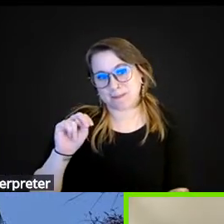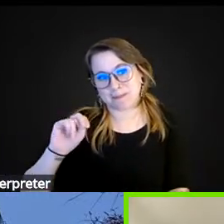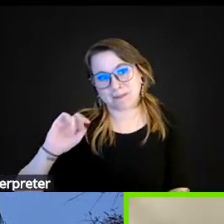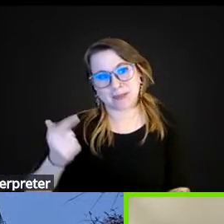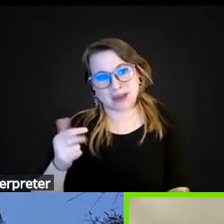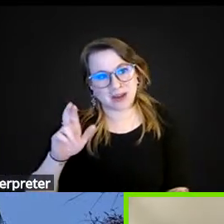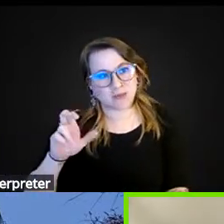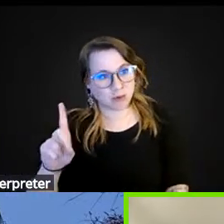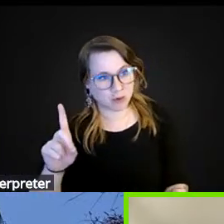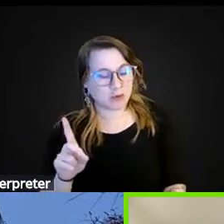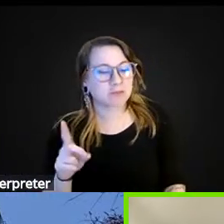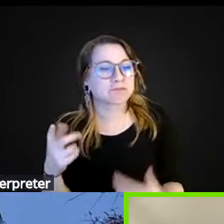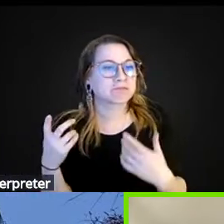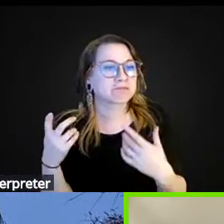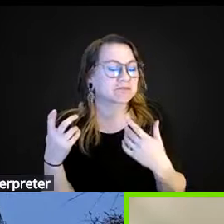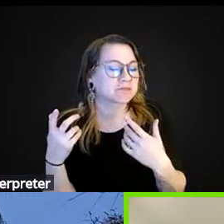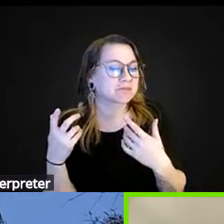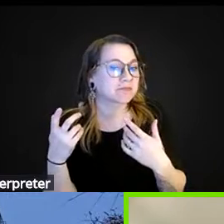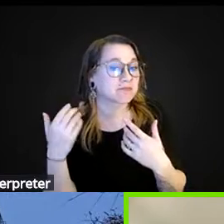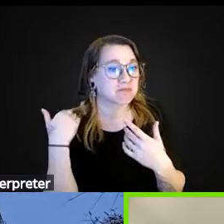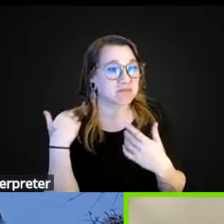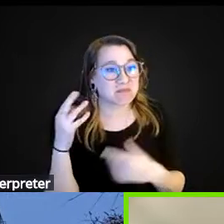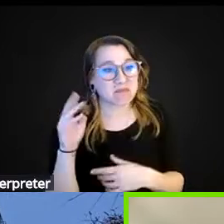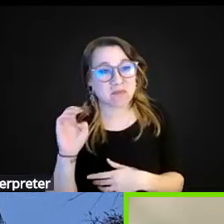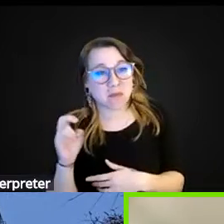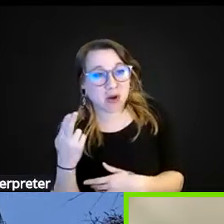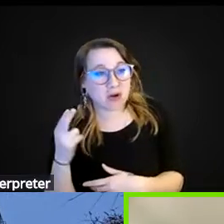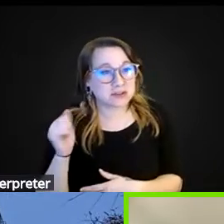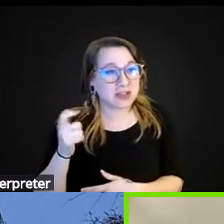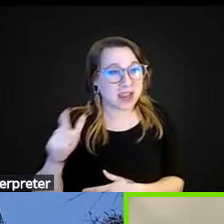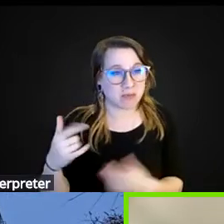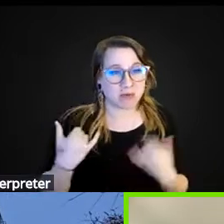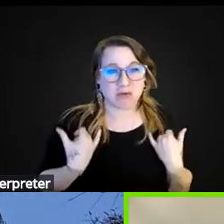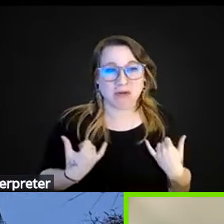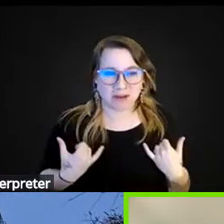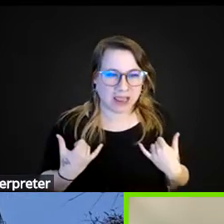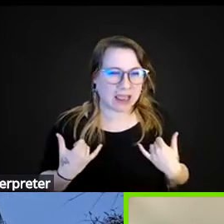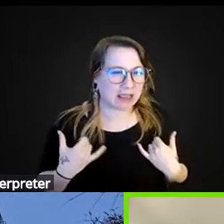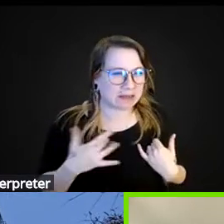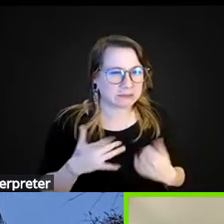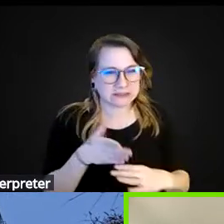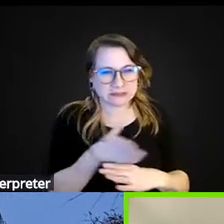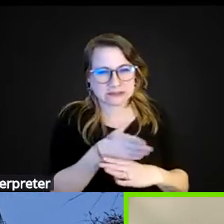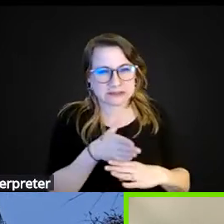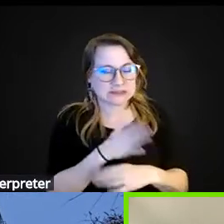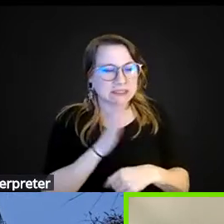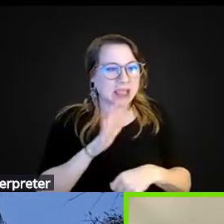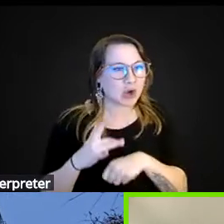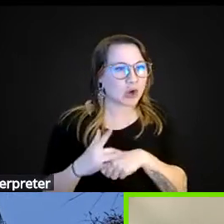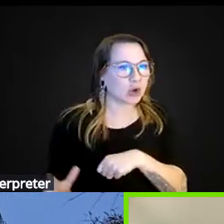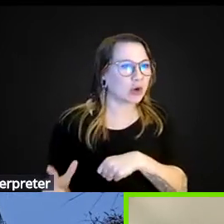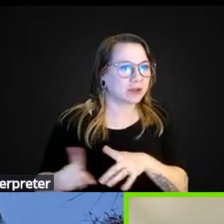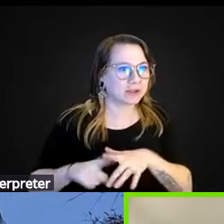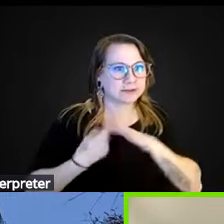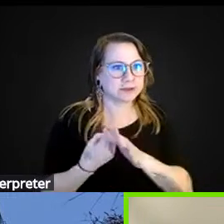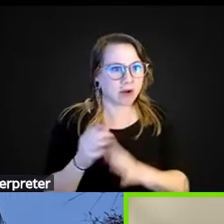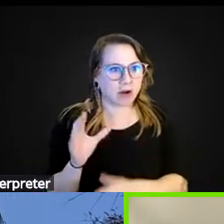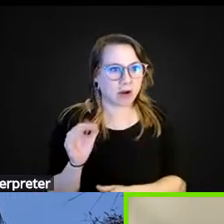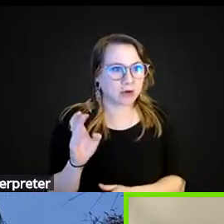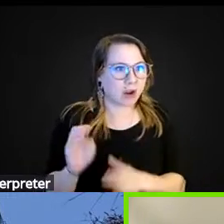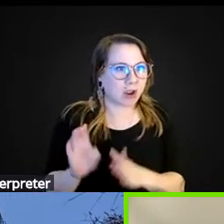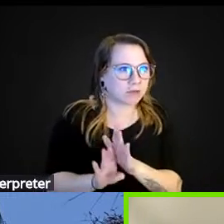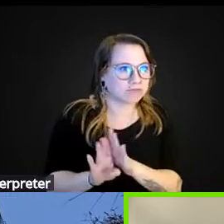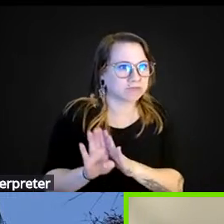the chairman how he said in, March, April, but particularly now in April, this early indication of crime and even